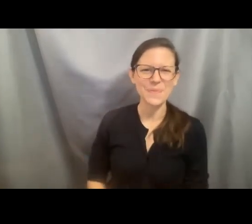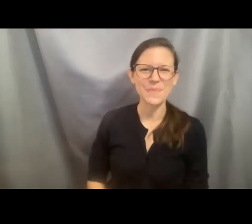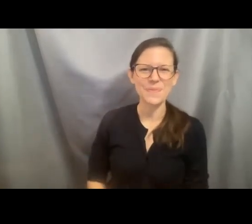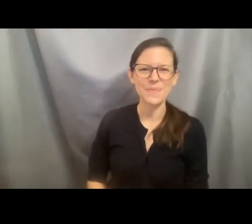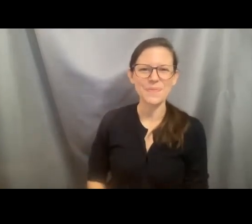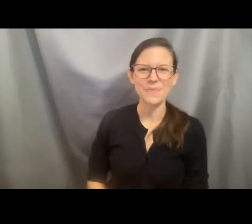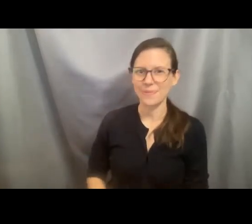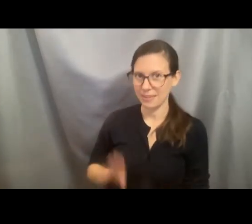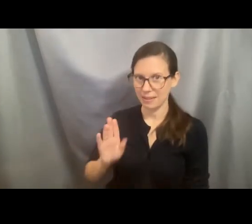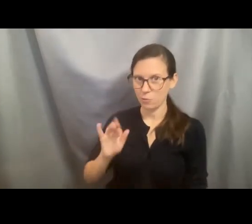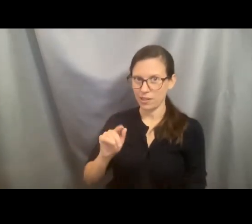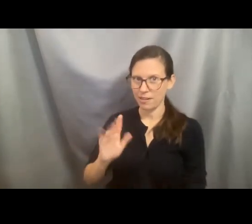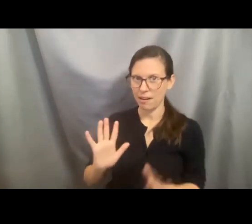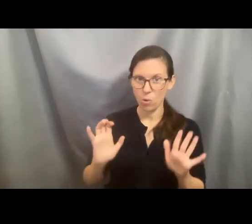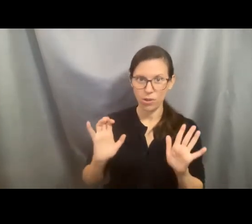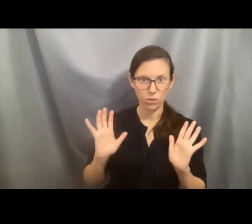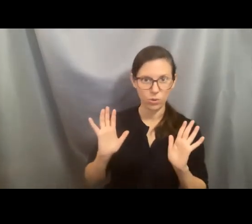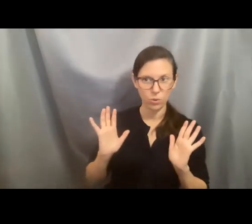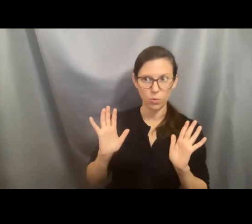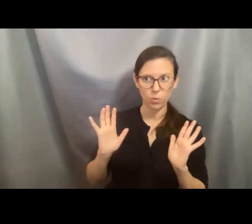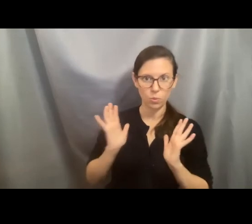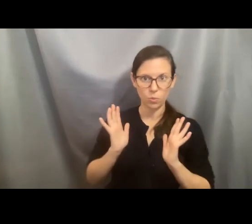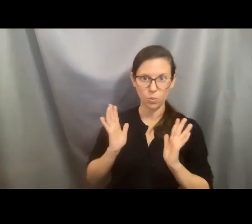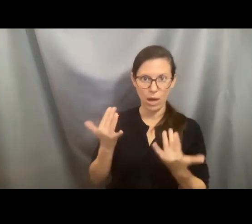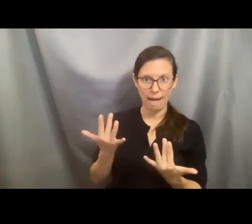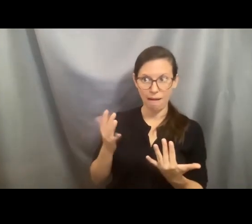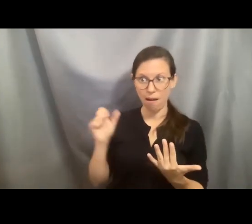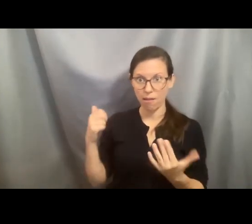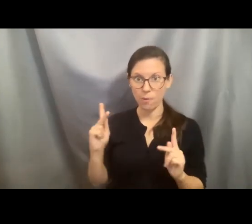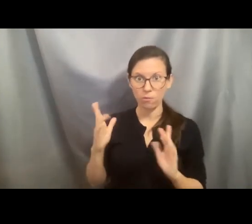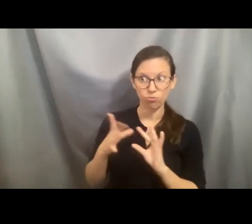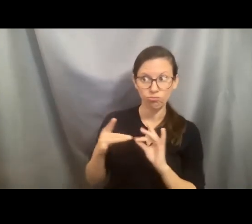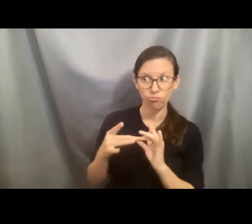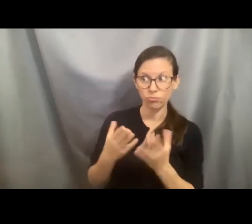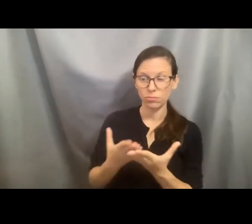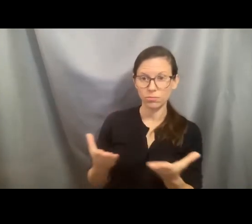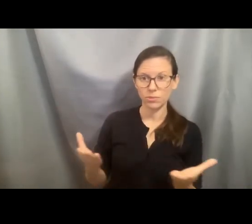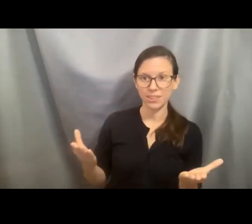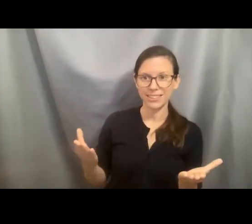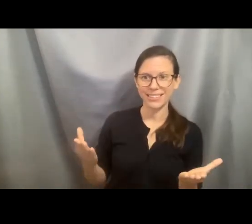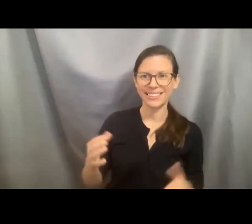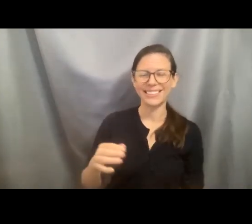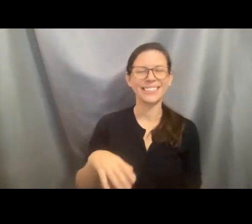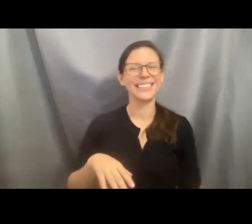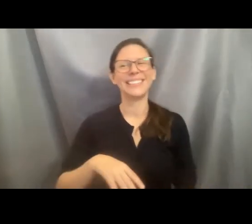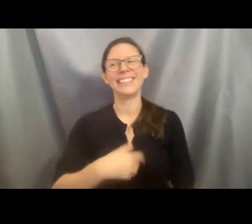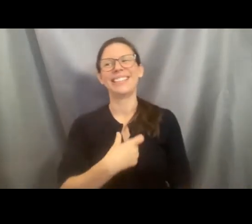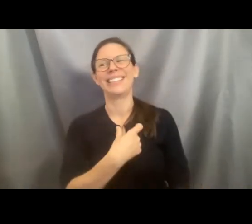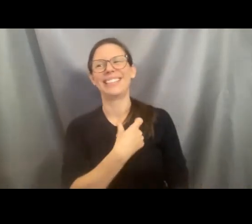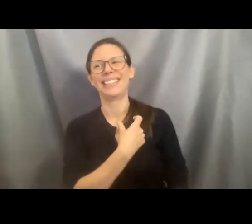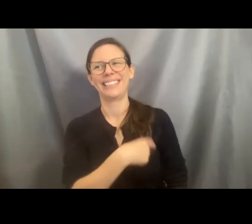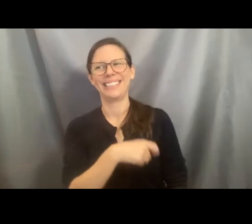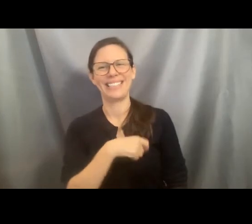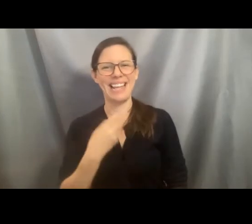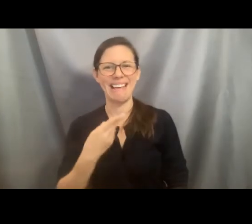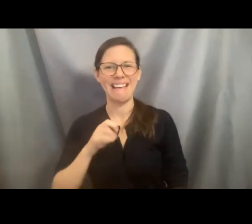Just leaving space if anyone else wanted to answer that question. I'm good. I think the Madam Chair said